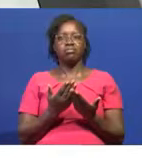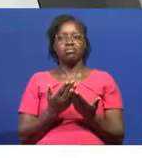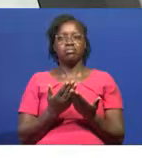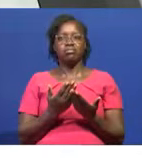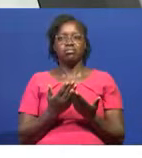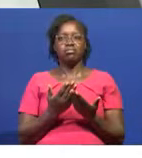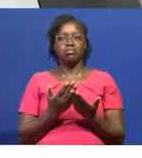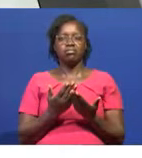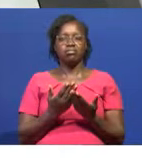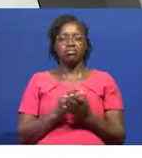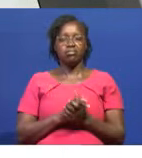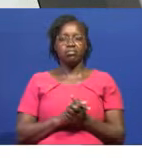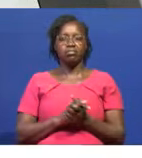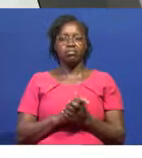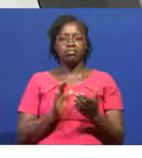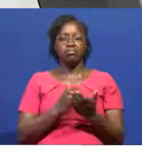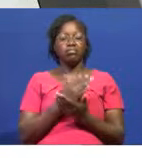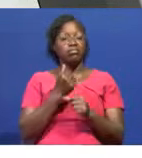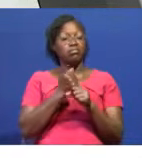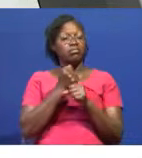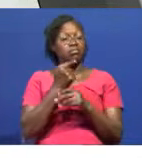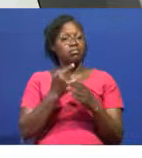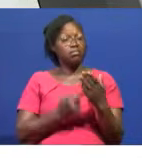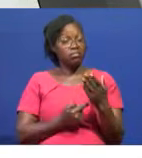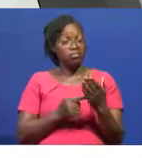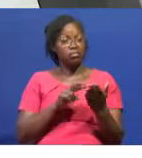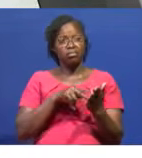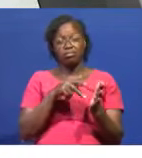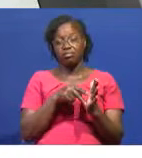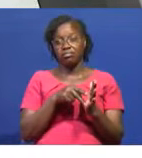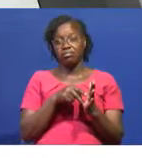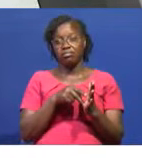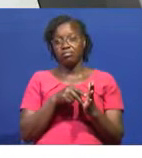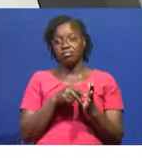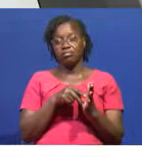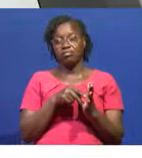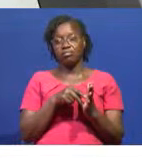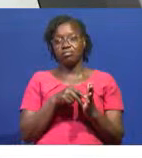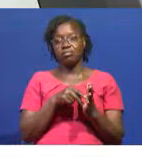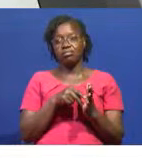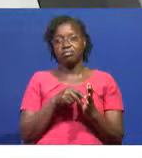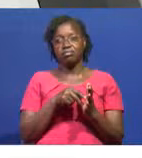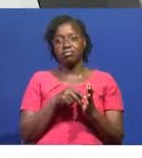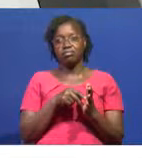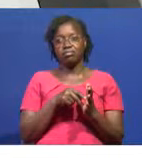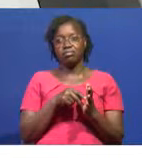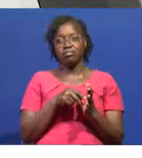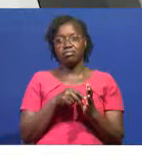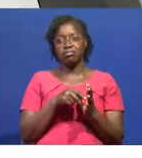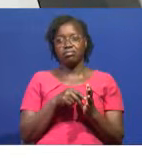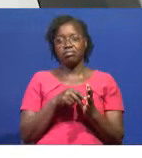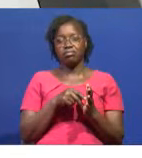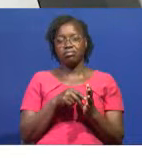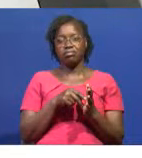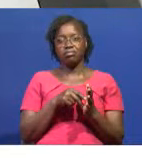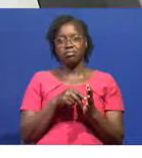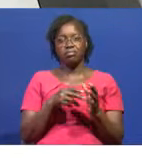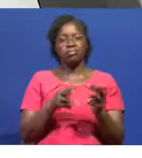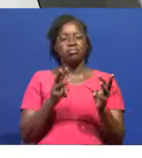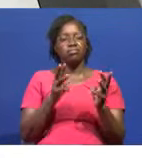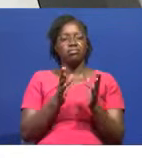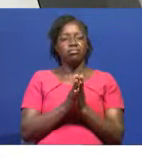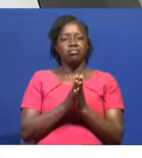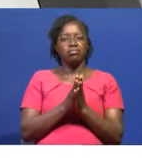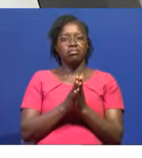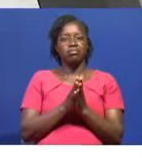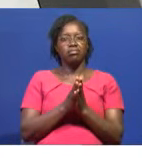you've mentioned, something is being done about the projects and all that, but are there, ways of